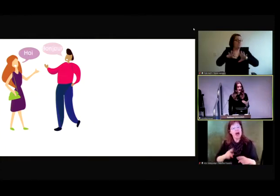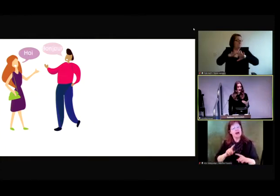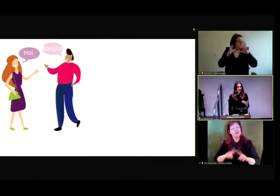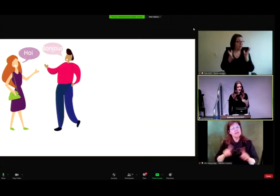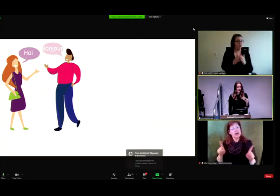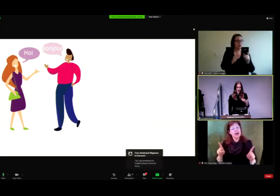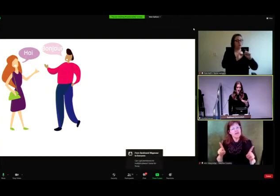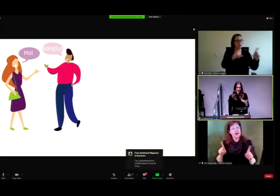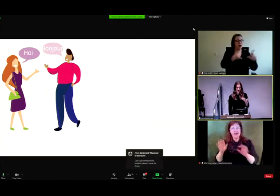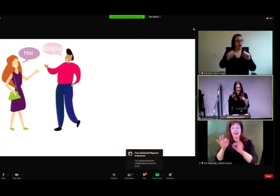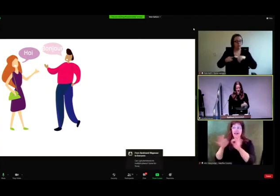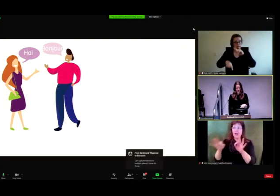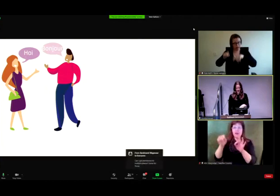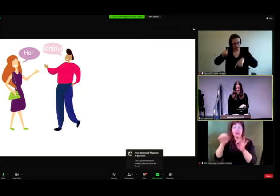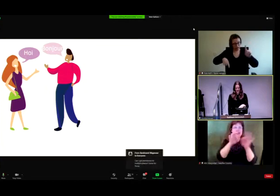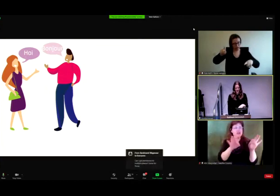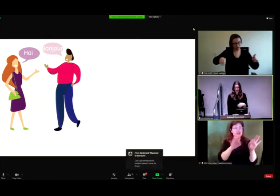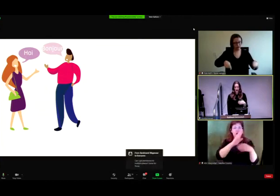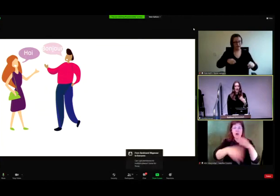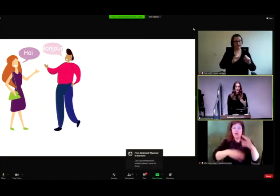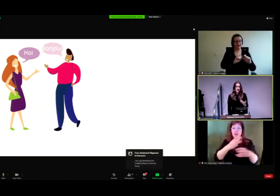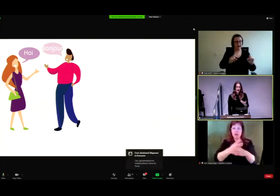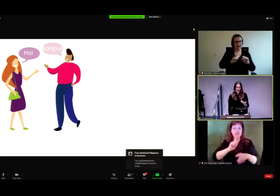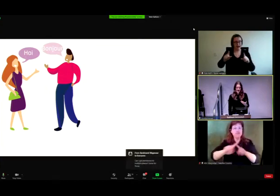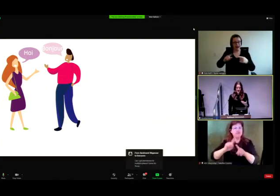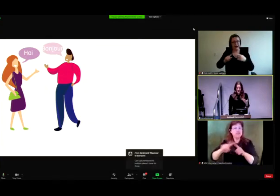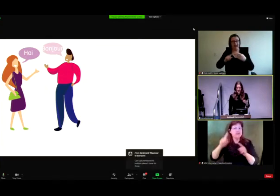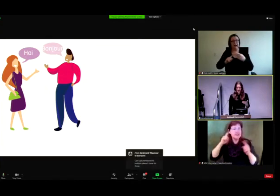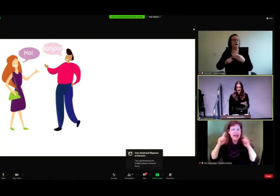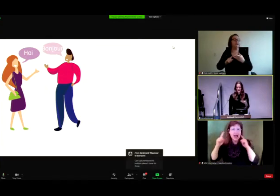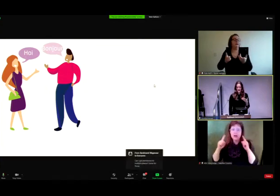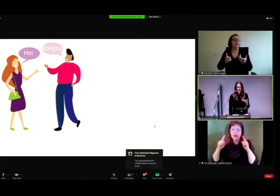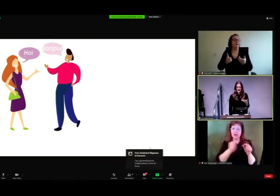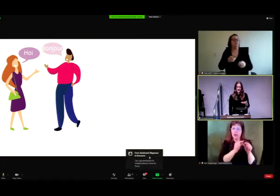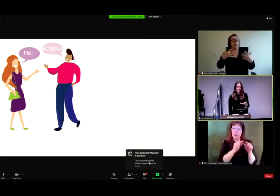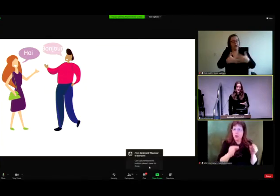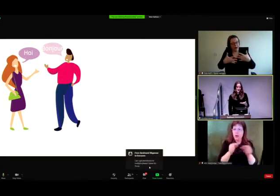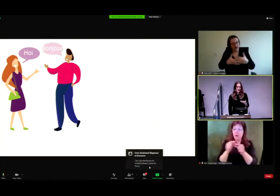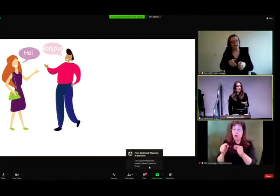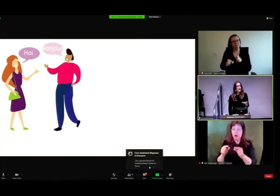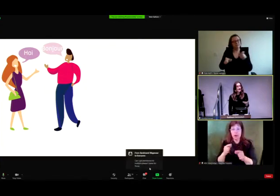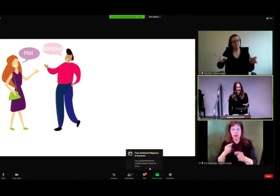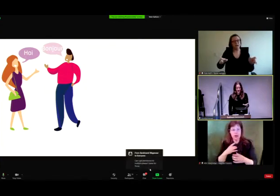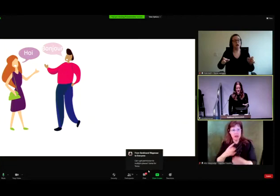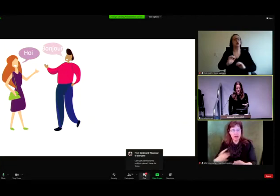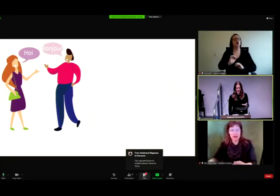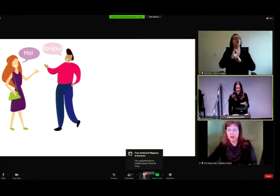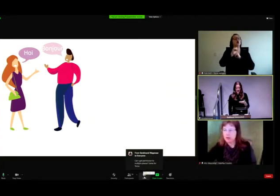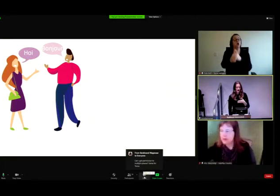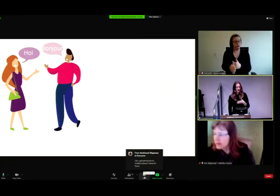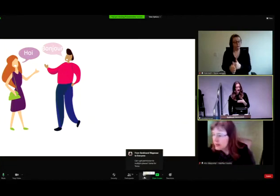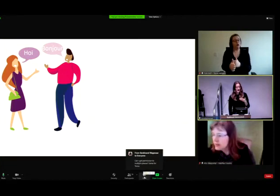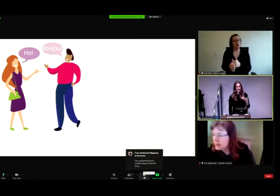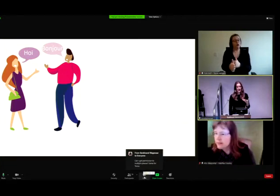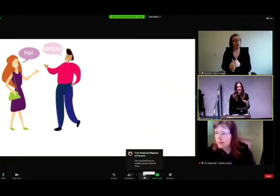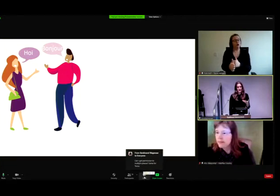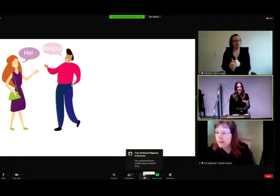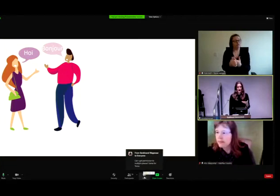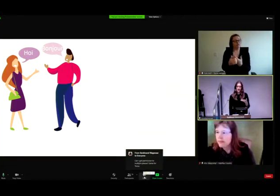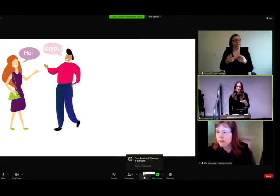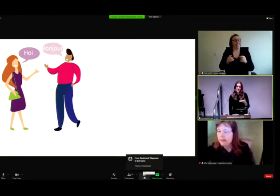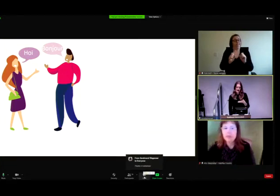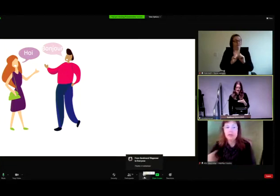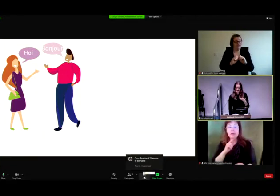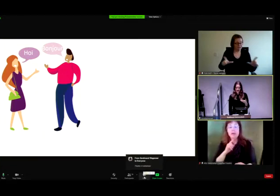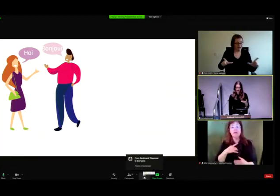differ in their sounds, words, and grammar. Consequently, there are sometimes big differences between languages in the way they